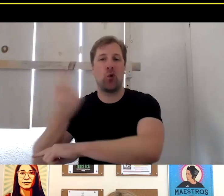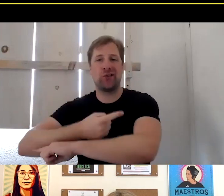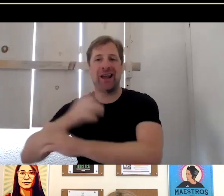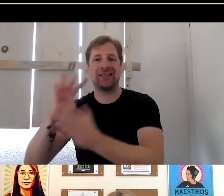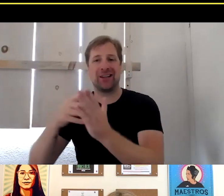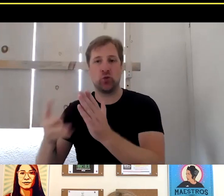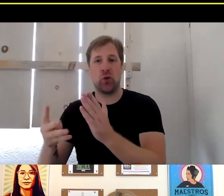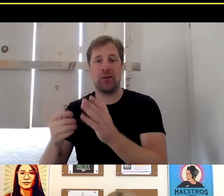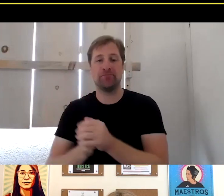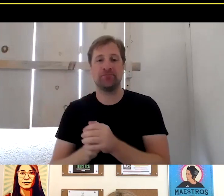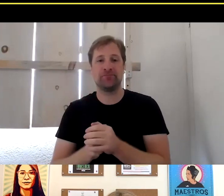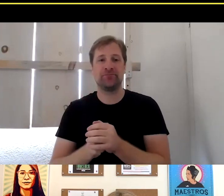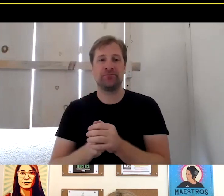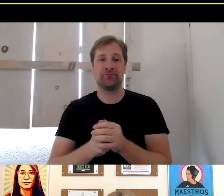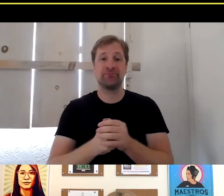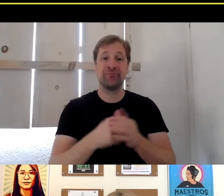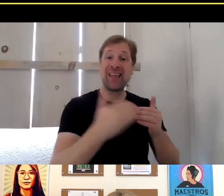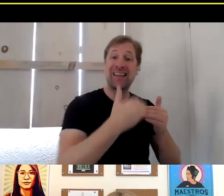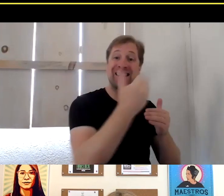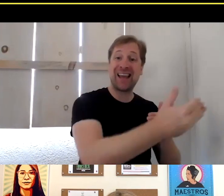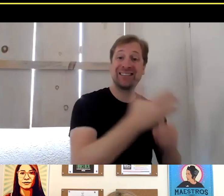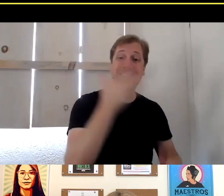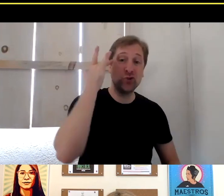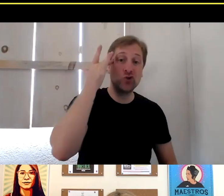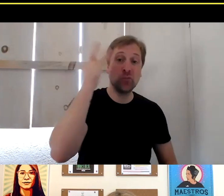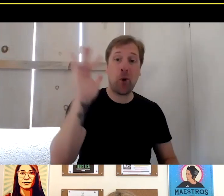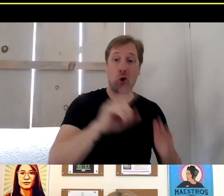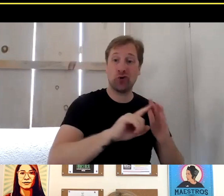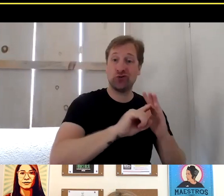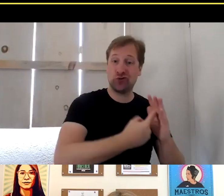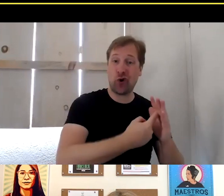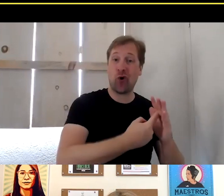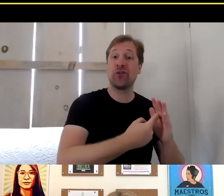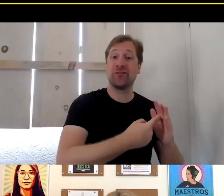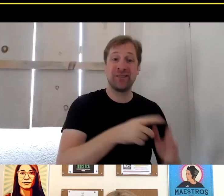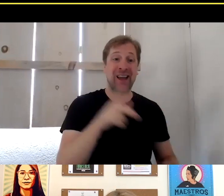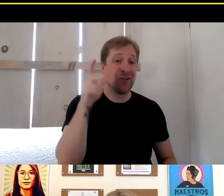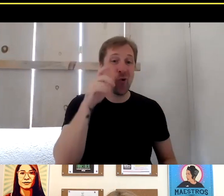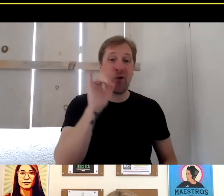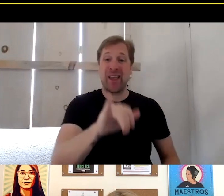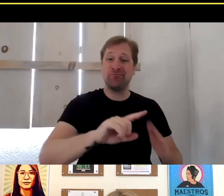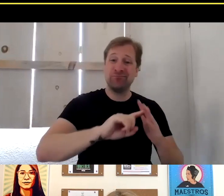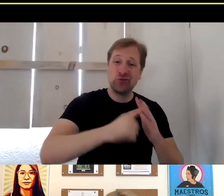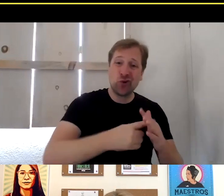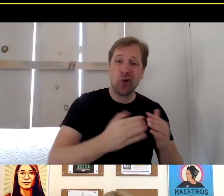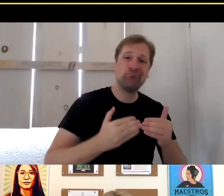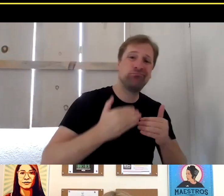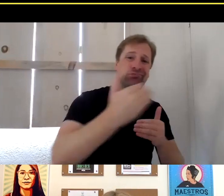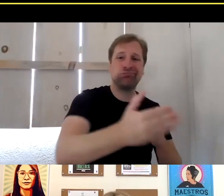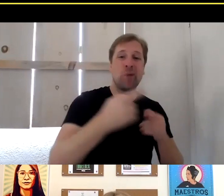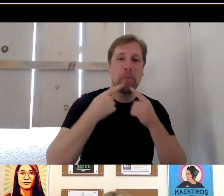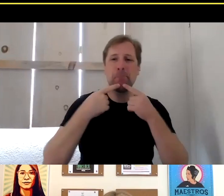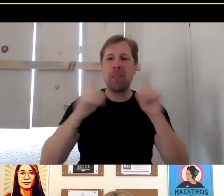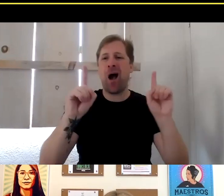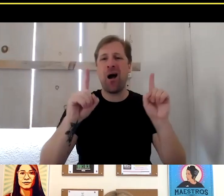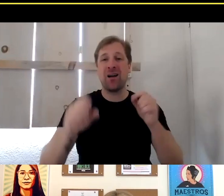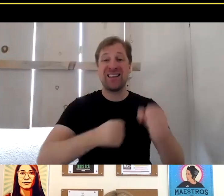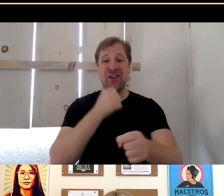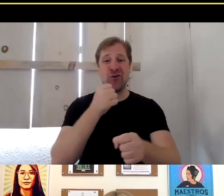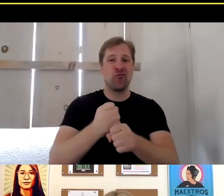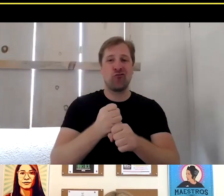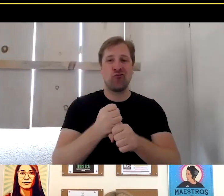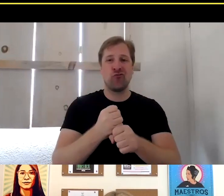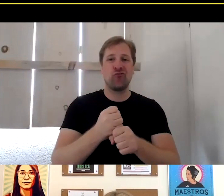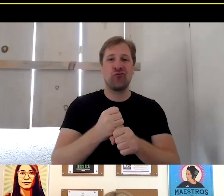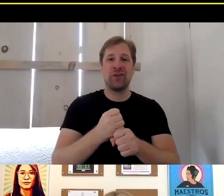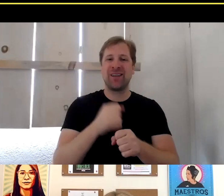And next is the Smart Start. And as you heard, this is to kick us off to a successful year. Sometimes the